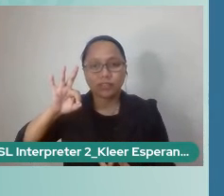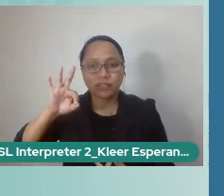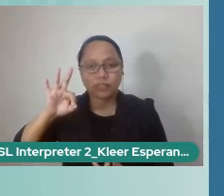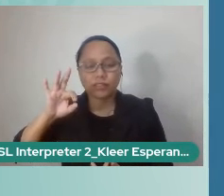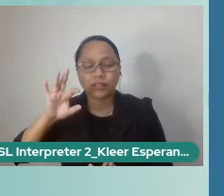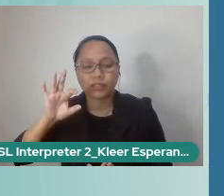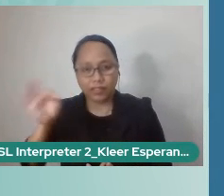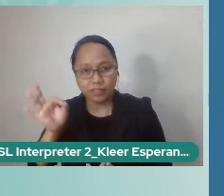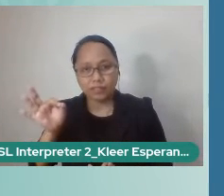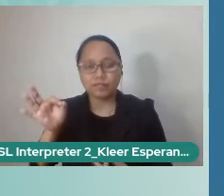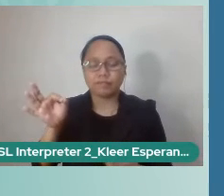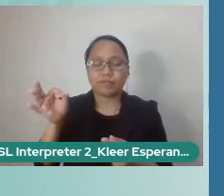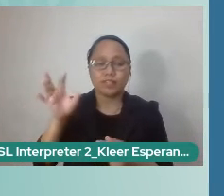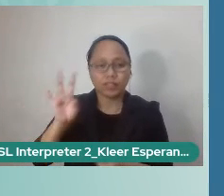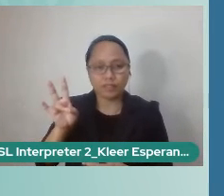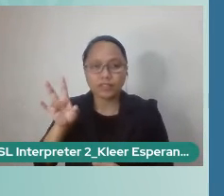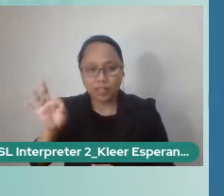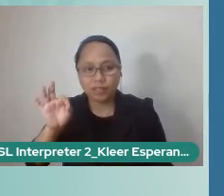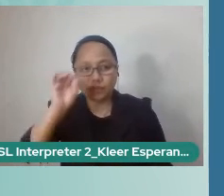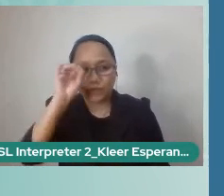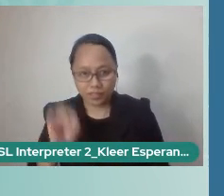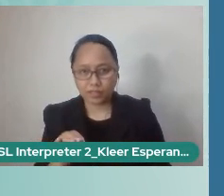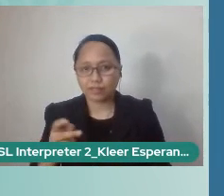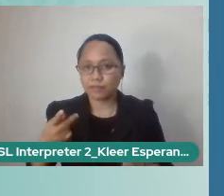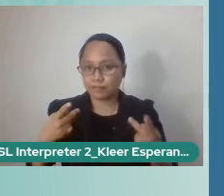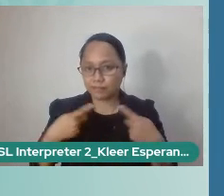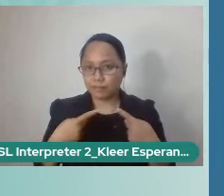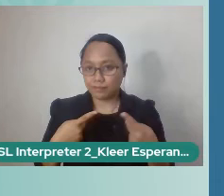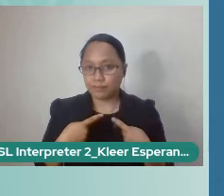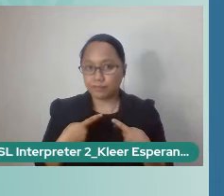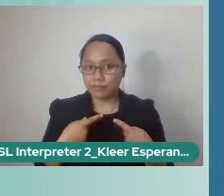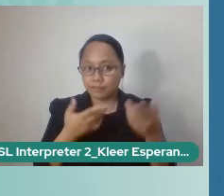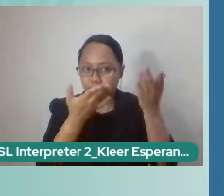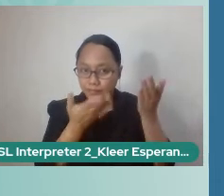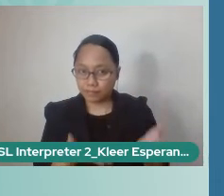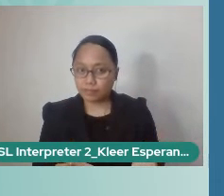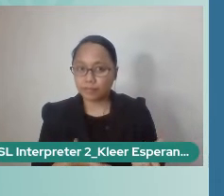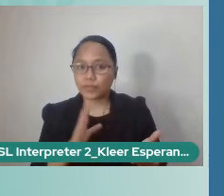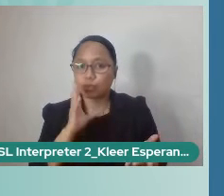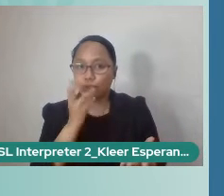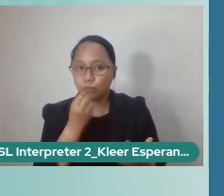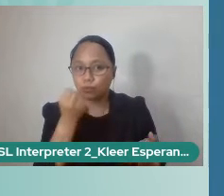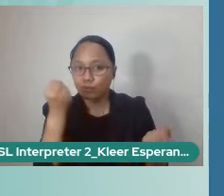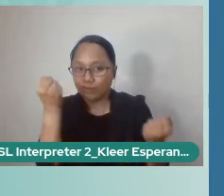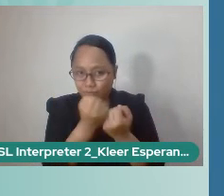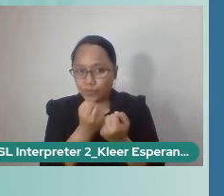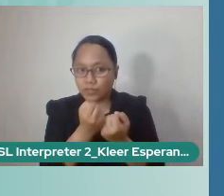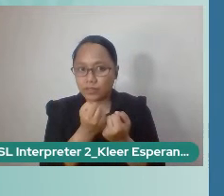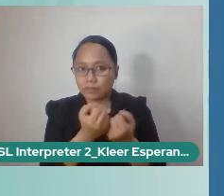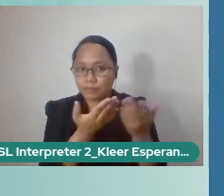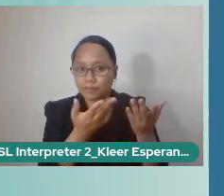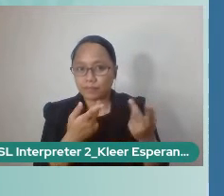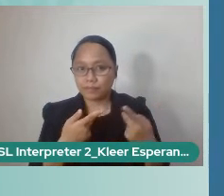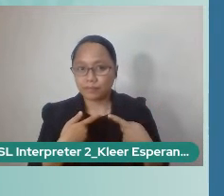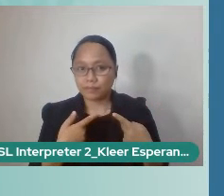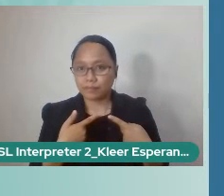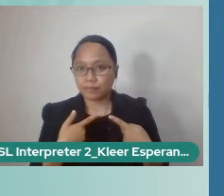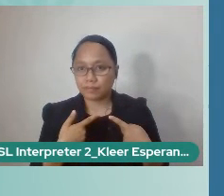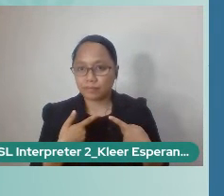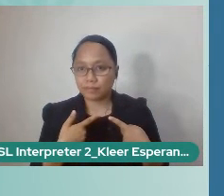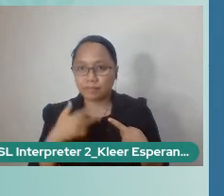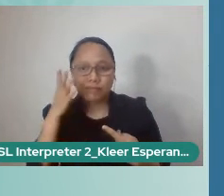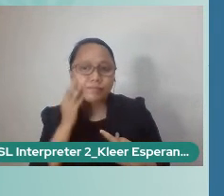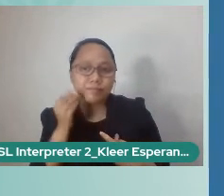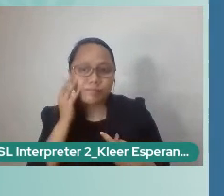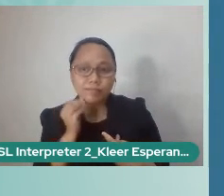non-profit organization affiliated to Johns Hopkins University. We have 50 years of experience working